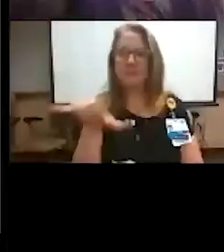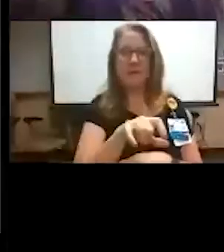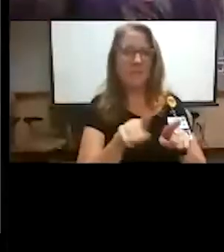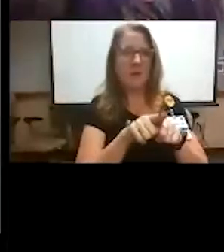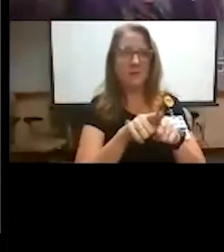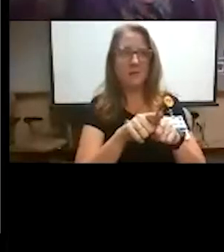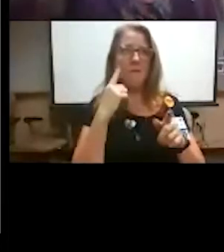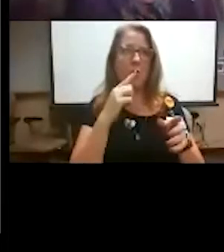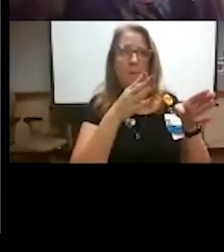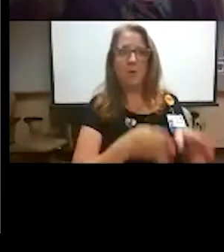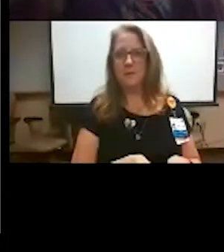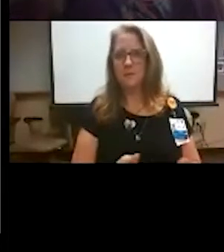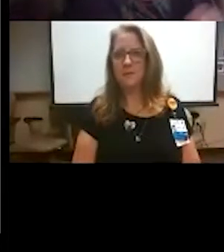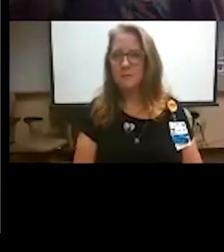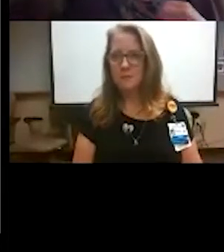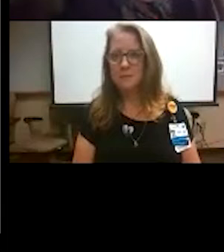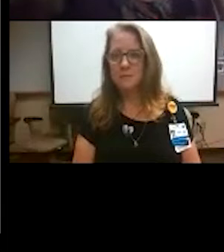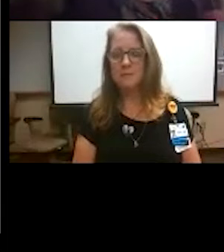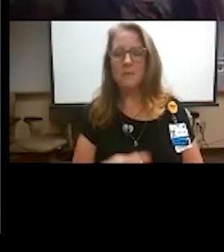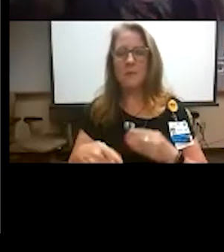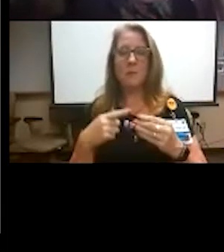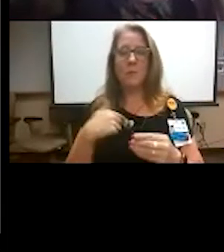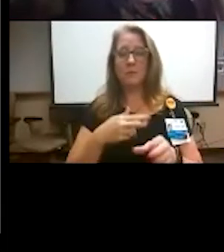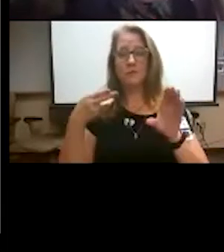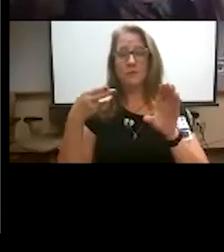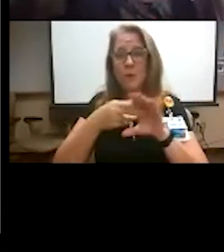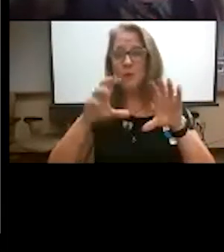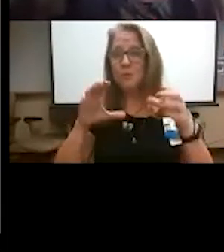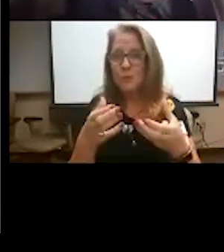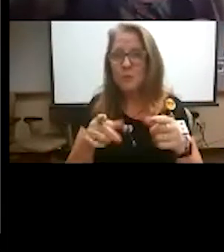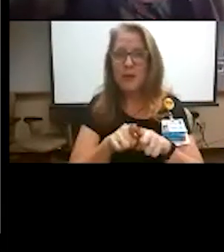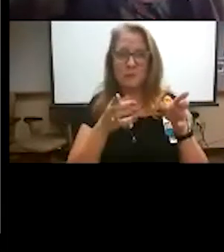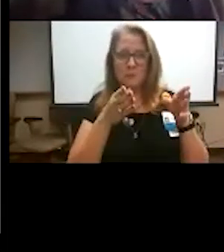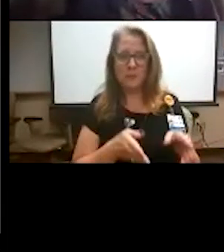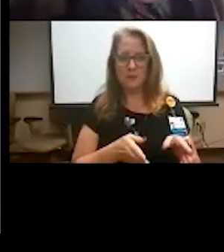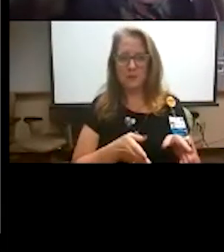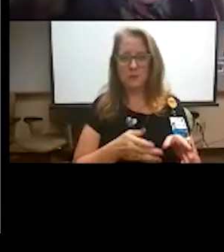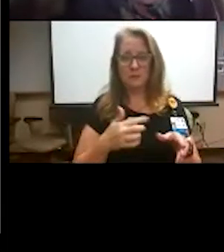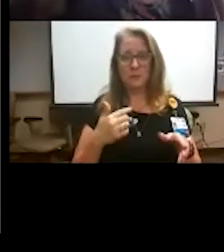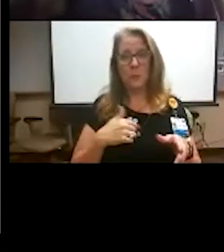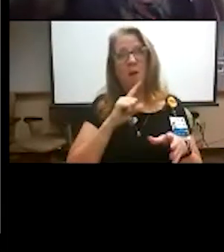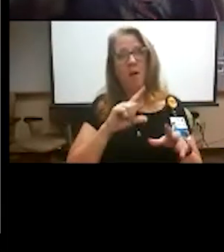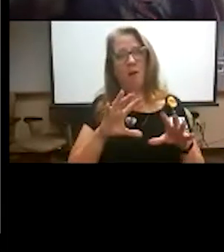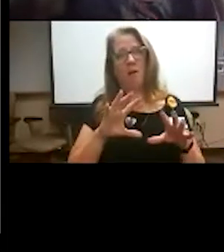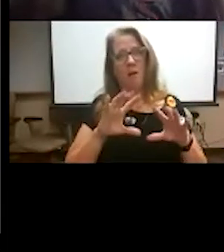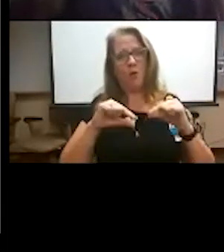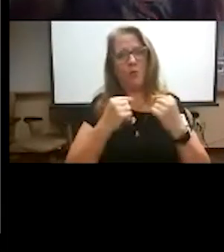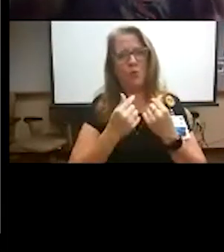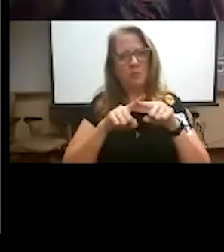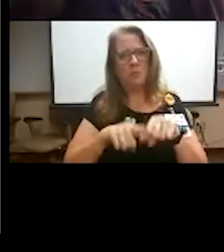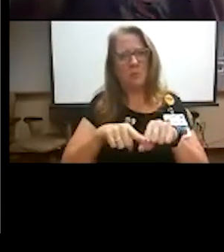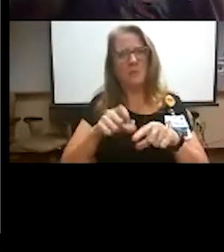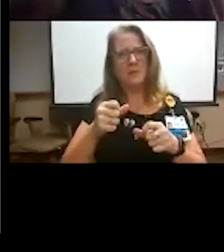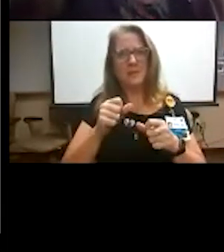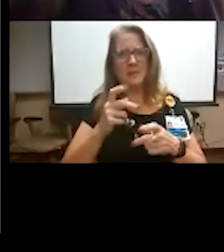is for individuals. When we join a group as an individual, because we are a group species, that group